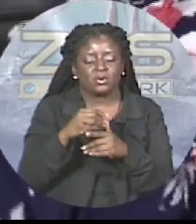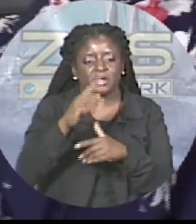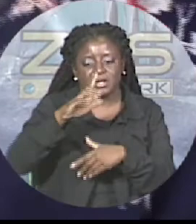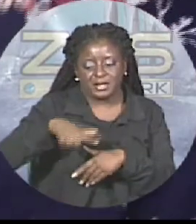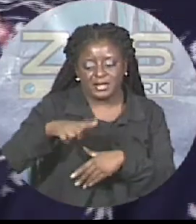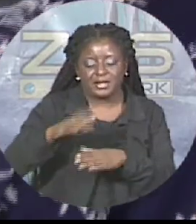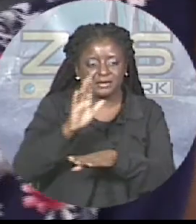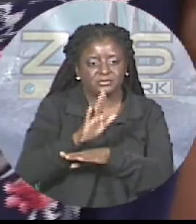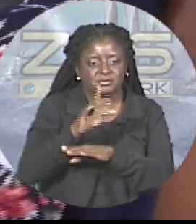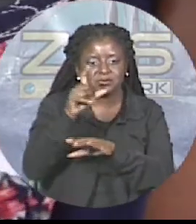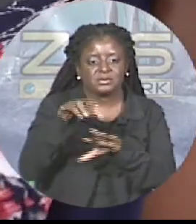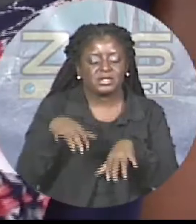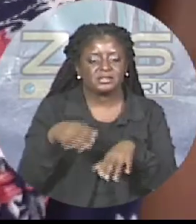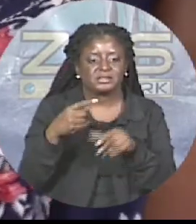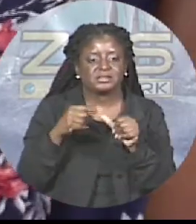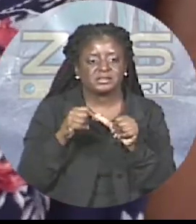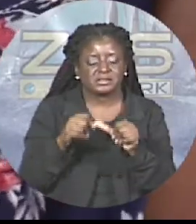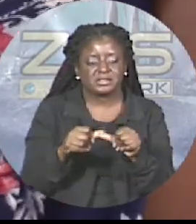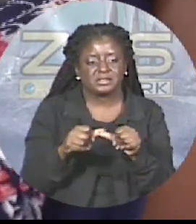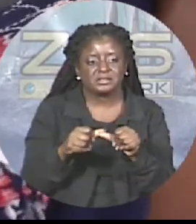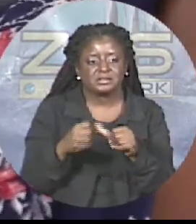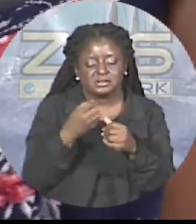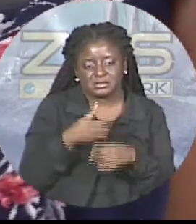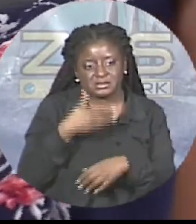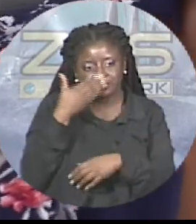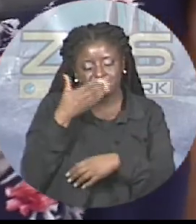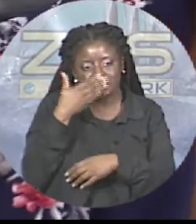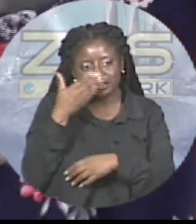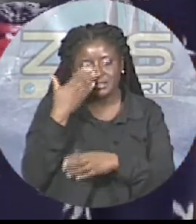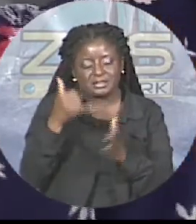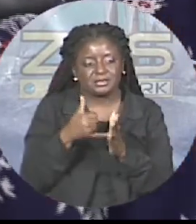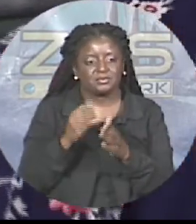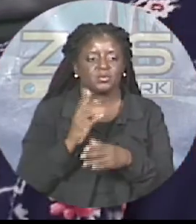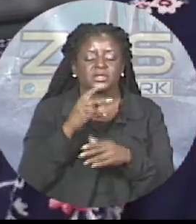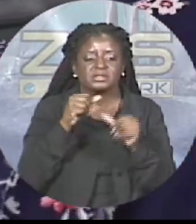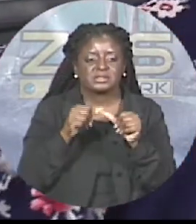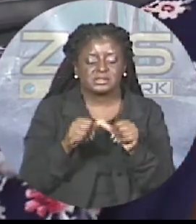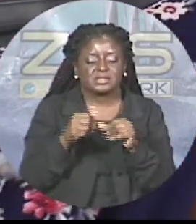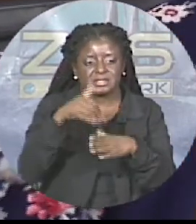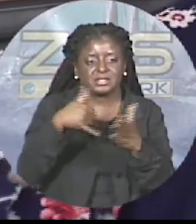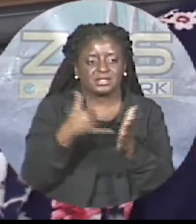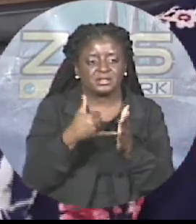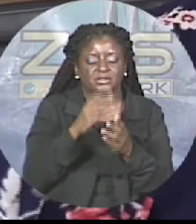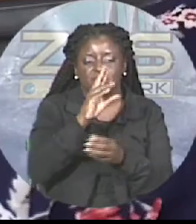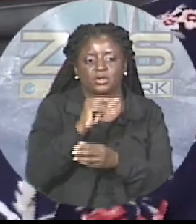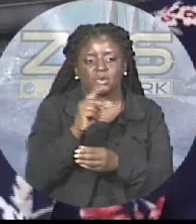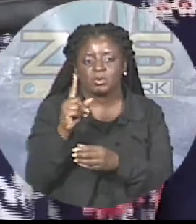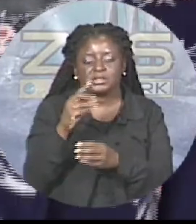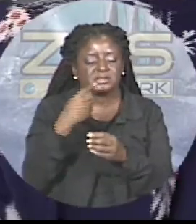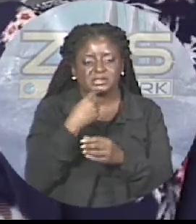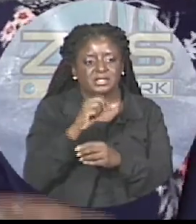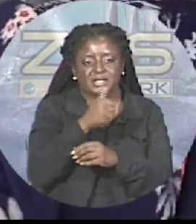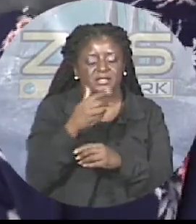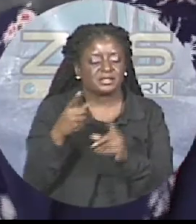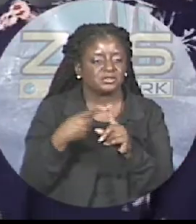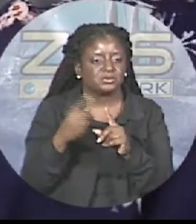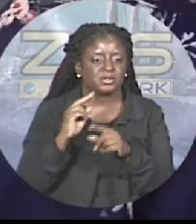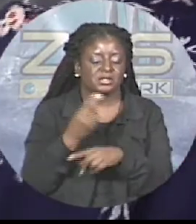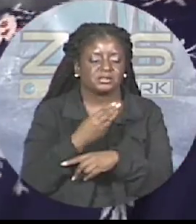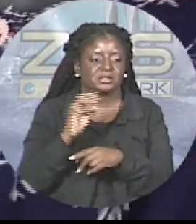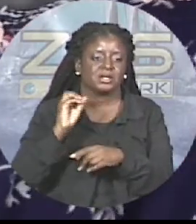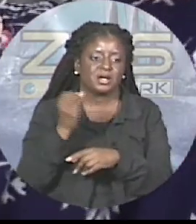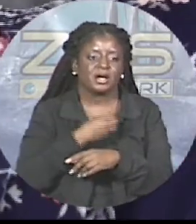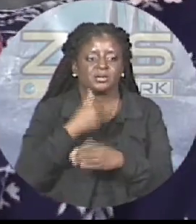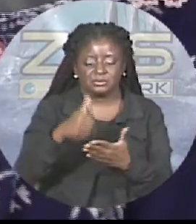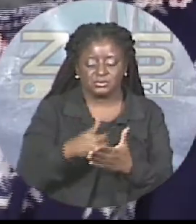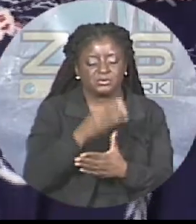So we're still in it. And nobody said nothing to us. Our new MP, Mr. Don Saunders, well, we saw him. We